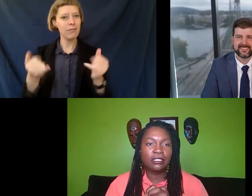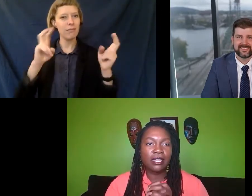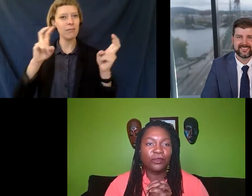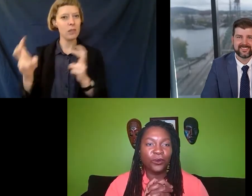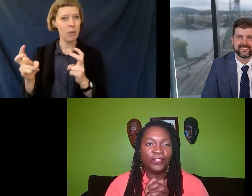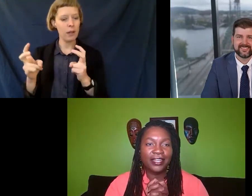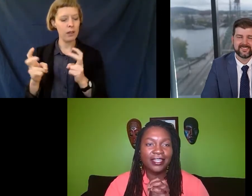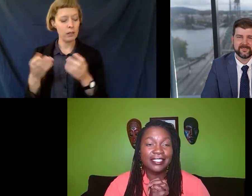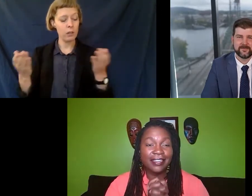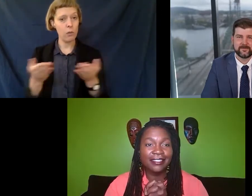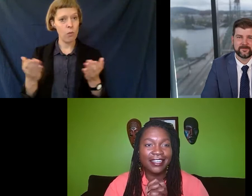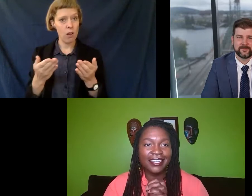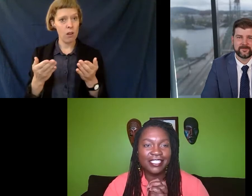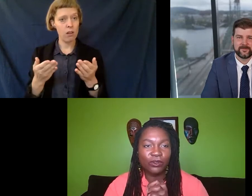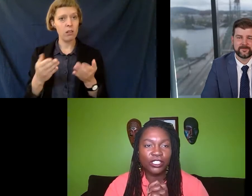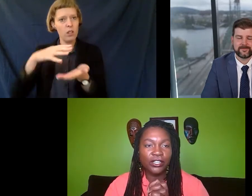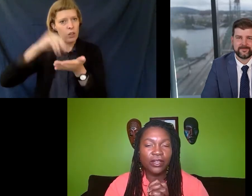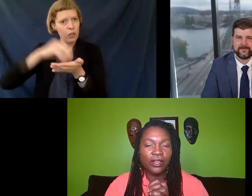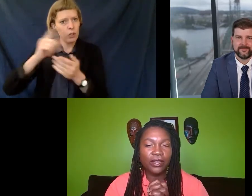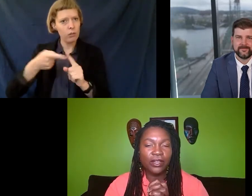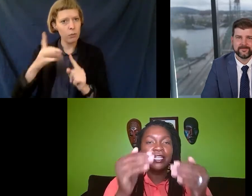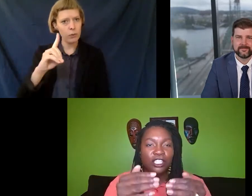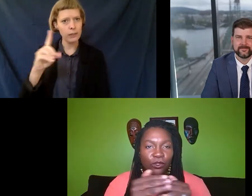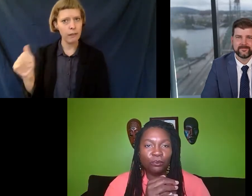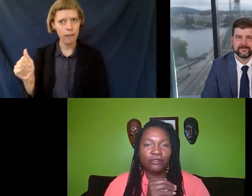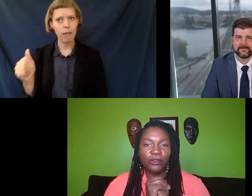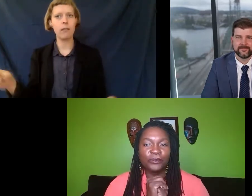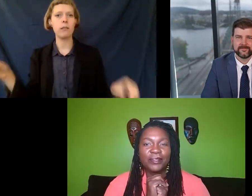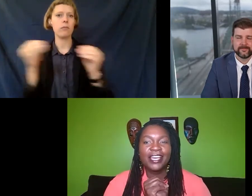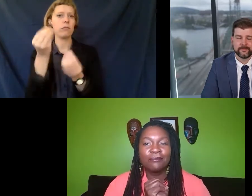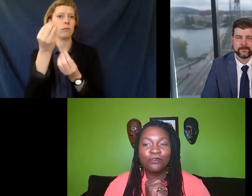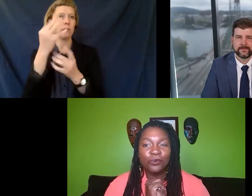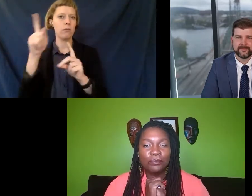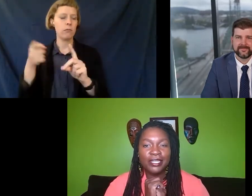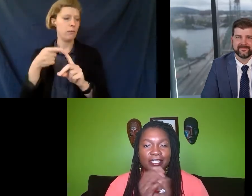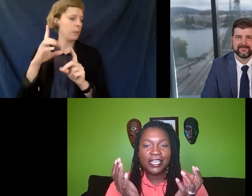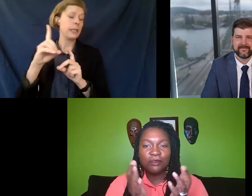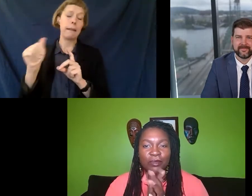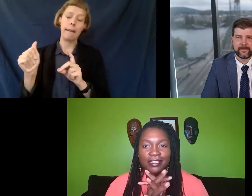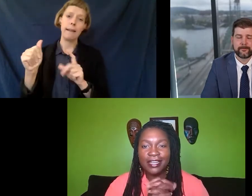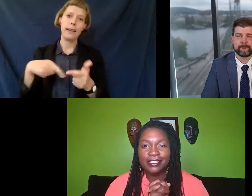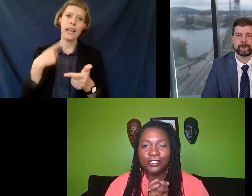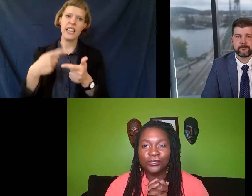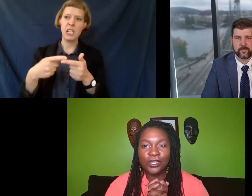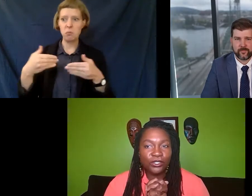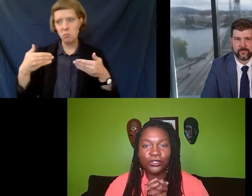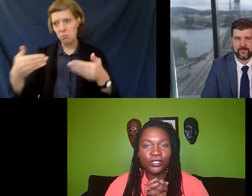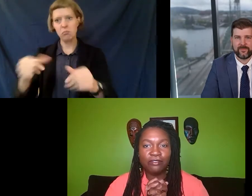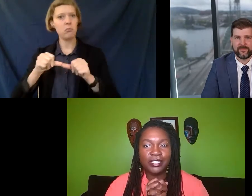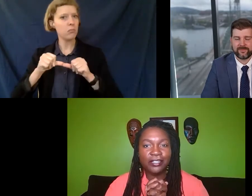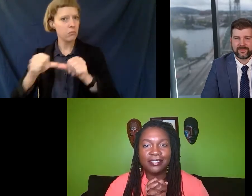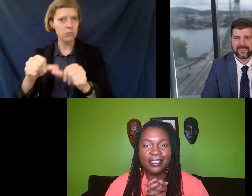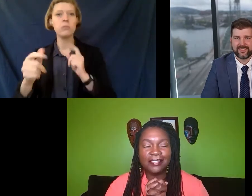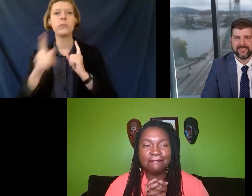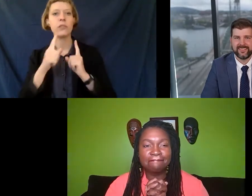our DA is, the work that he has done in his first year, and then to go a little bit further. So if you would please just take a moment to